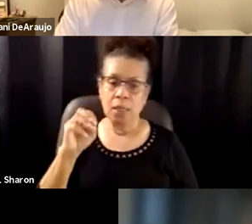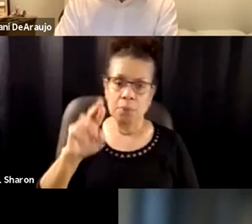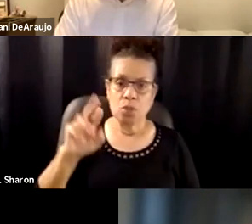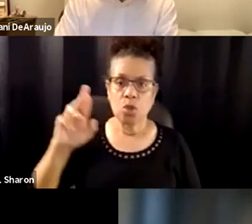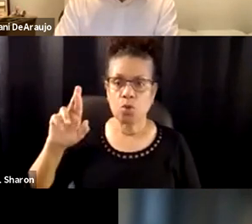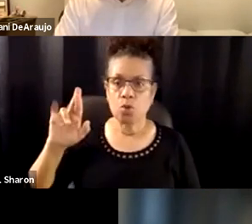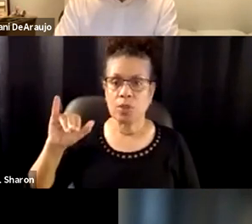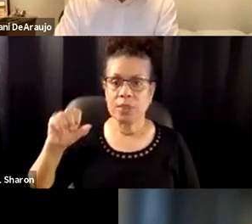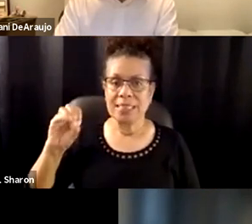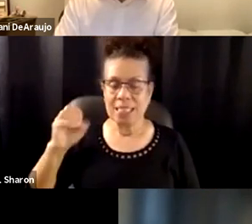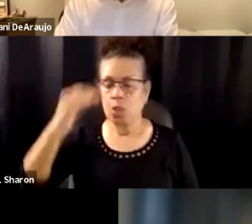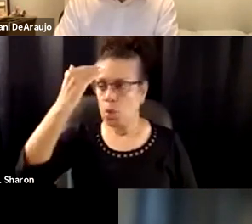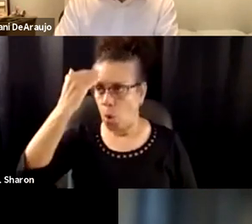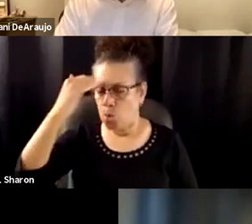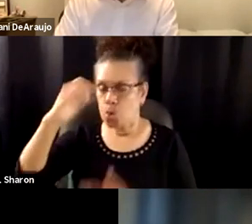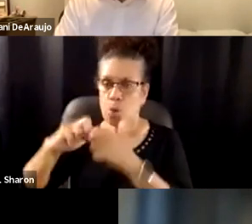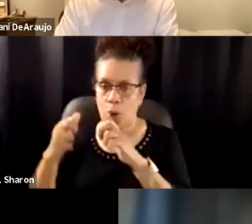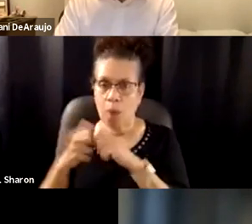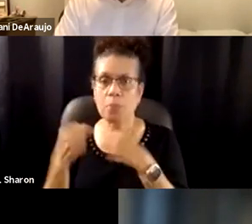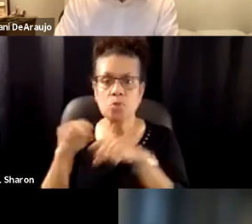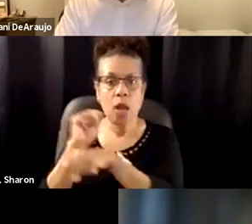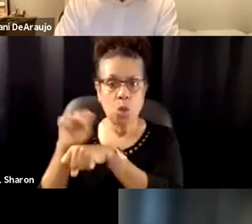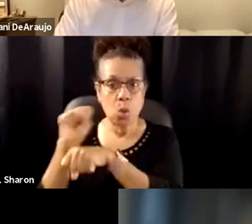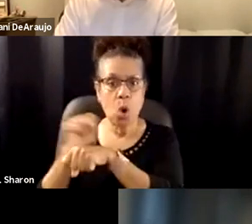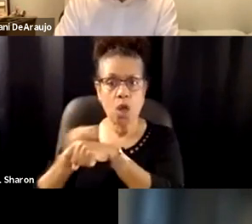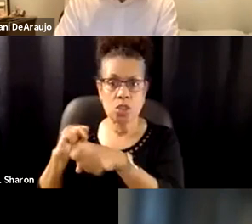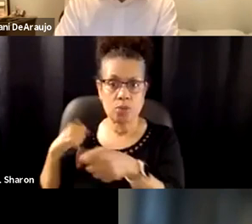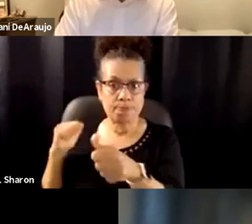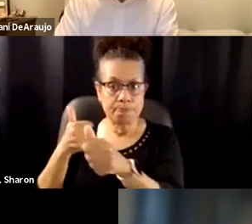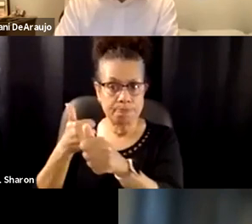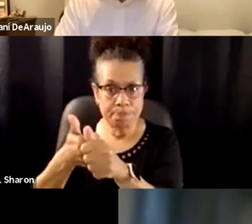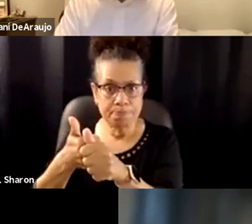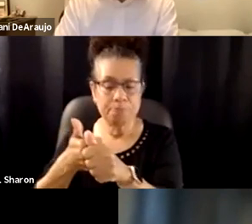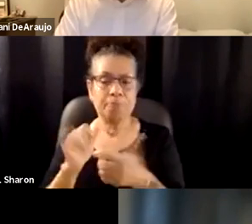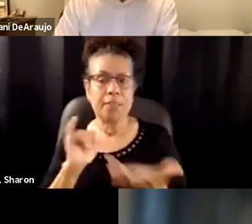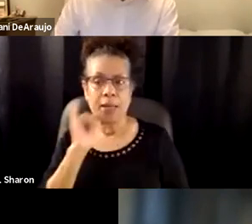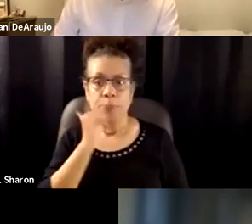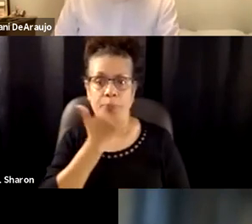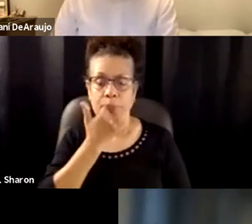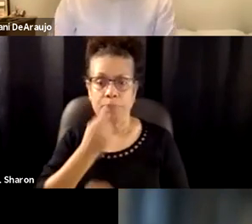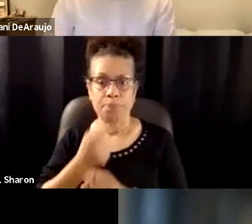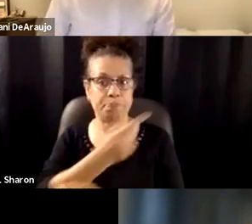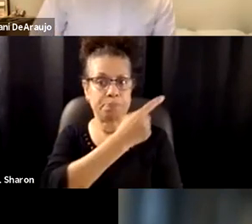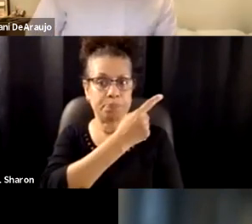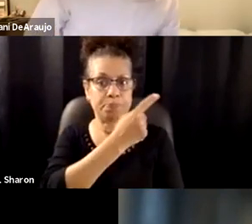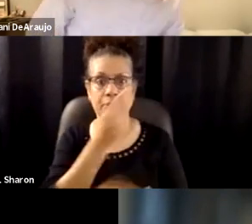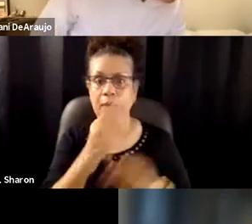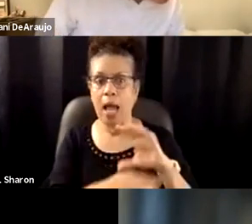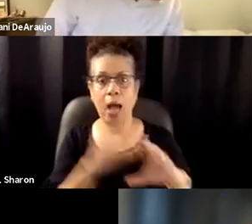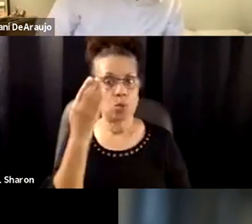is aware of the problem and have been making some progress along the way so unfortunately that was a circumstance out of our control and we had to work